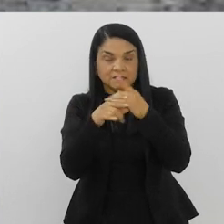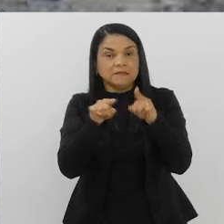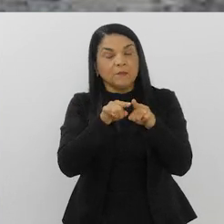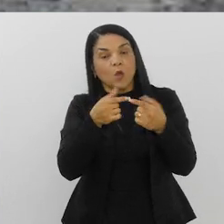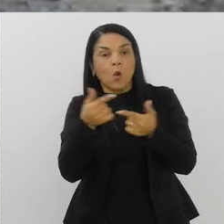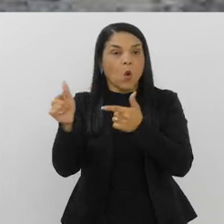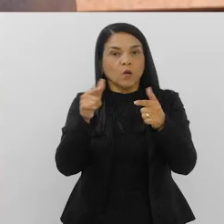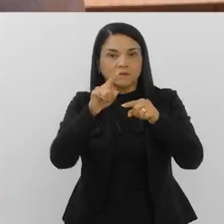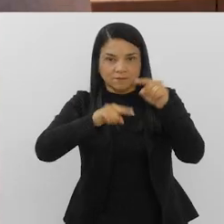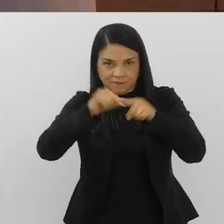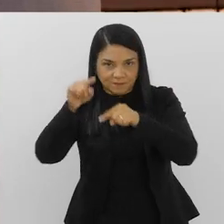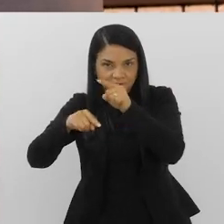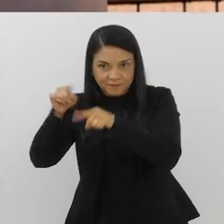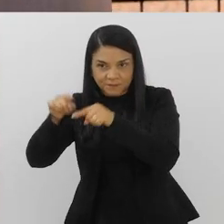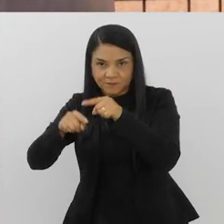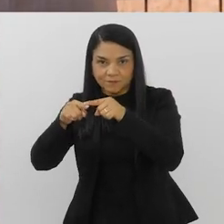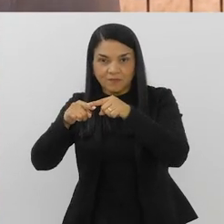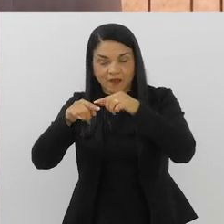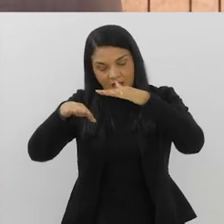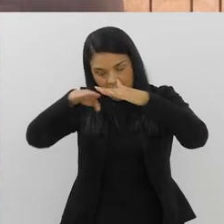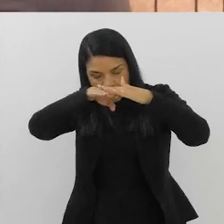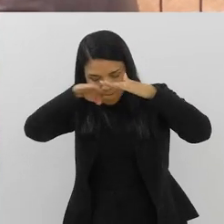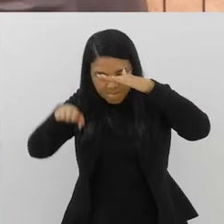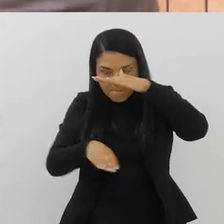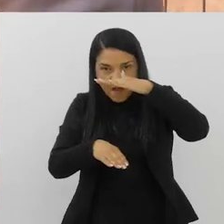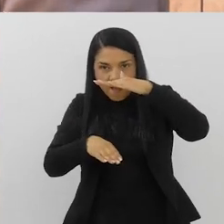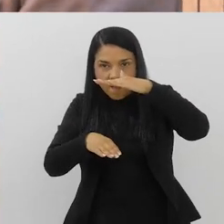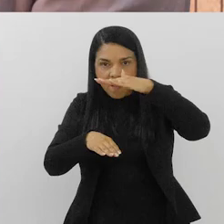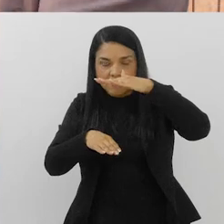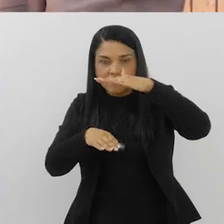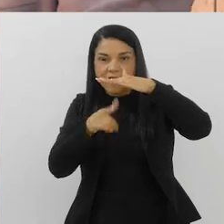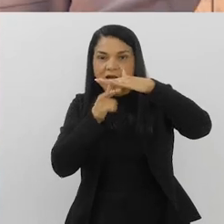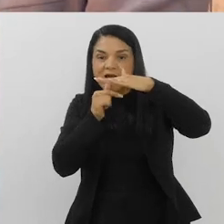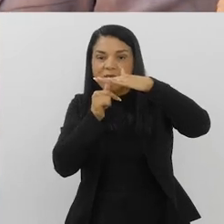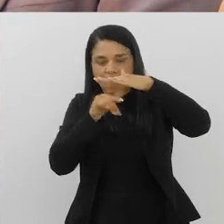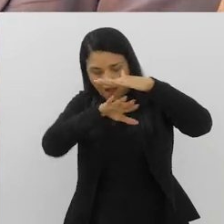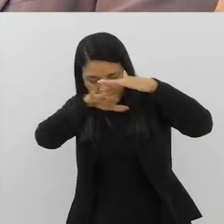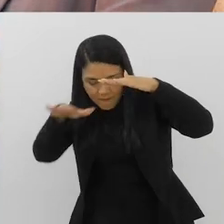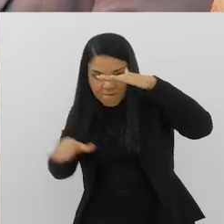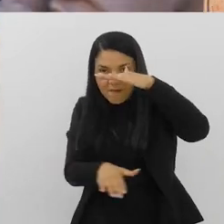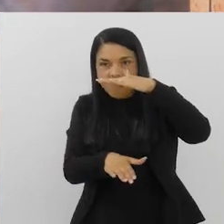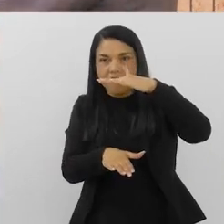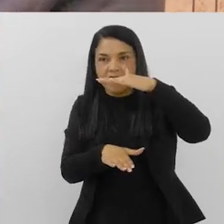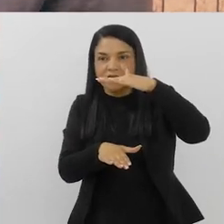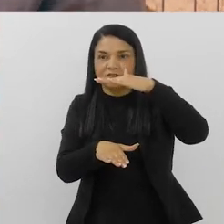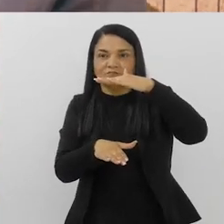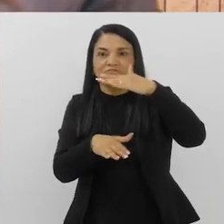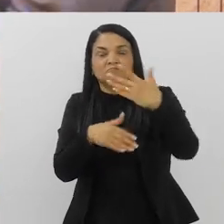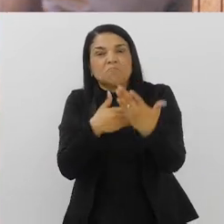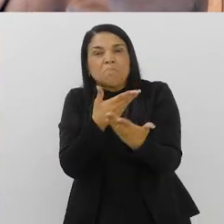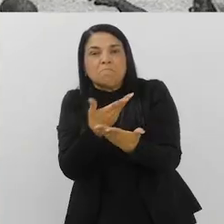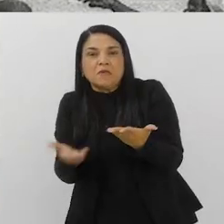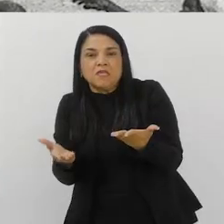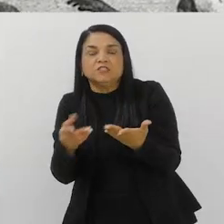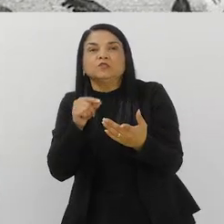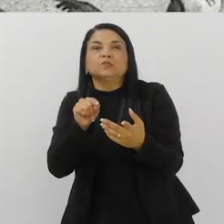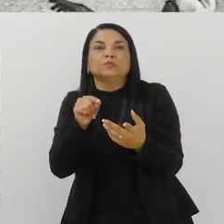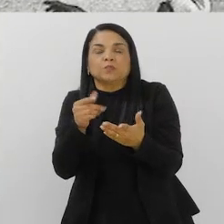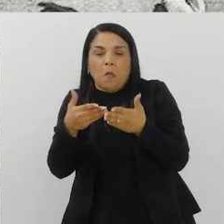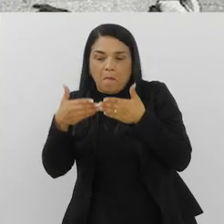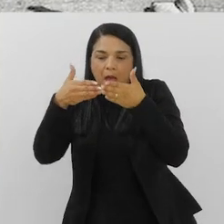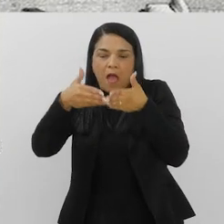were below the water line, lost, probably, in the reach, a tabulele